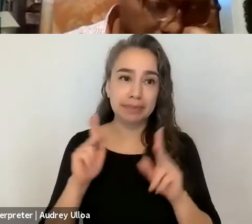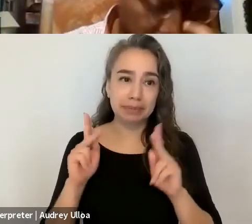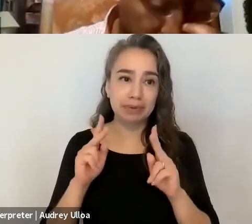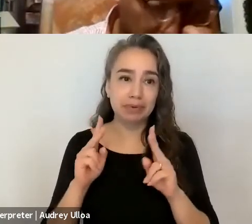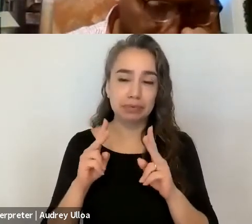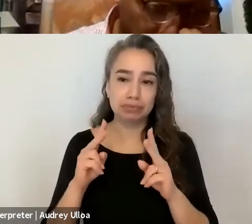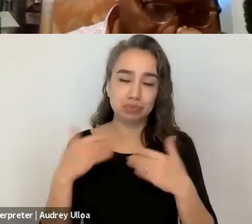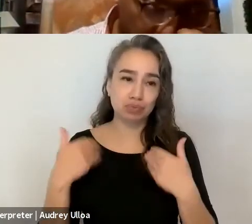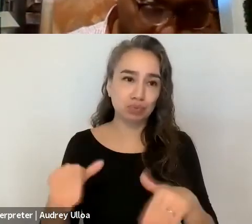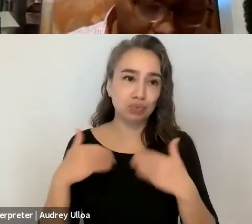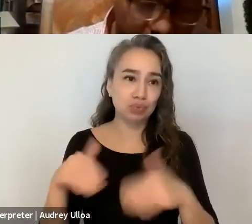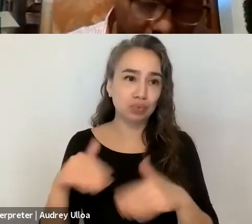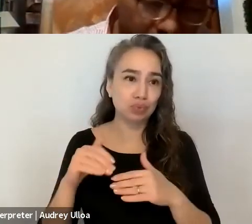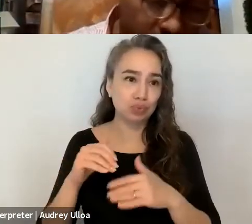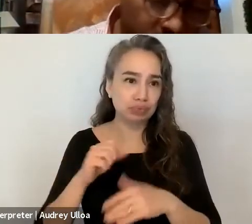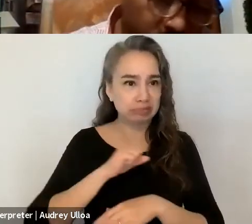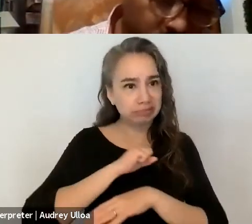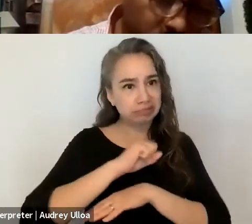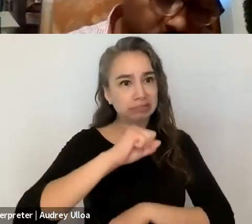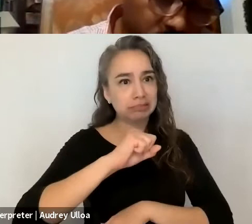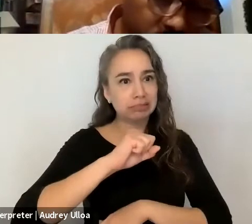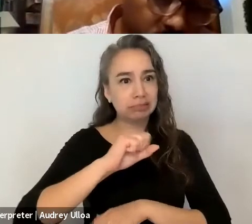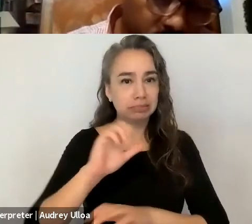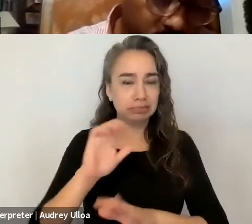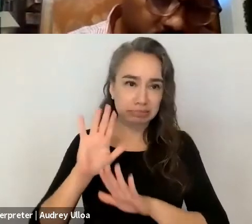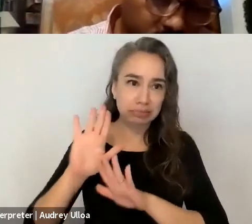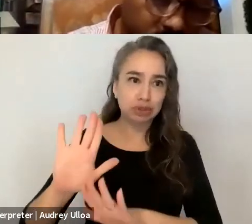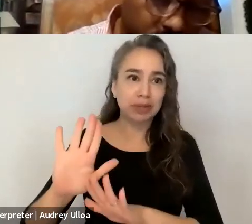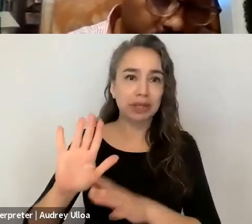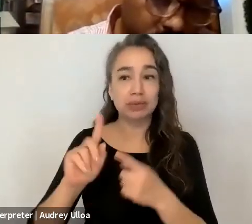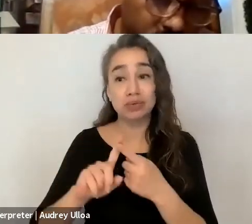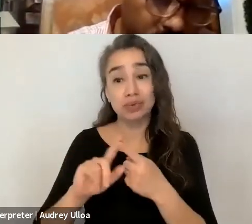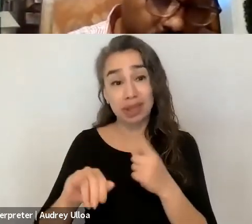to even just the topic of gender stereotyping, period.